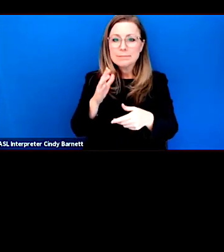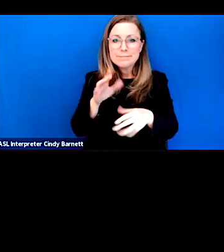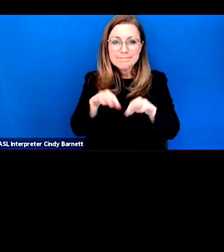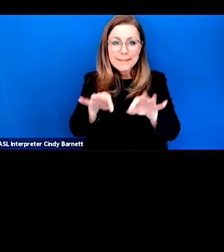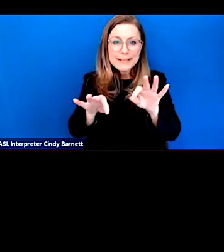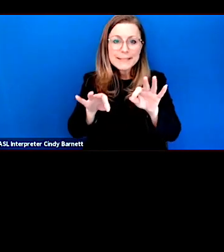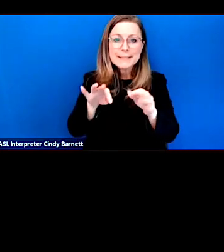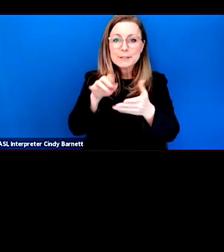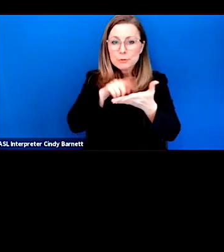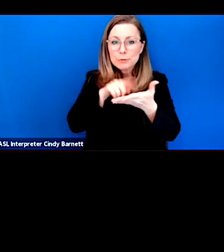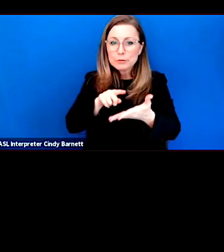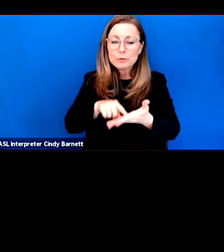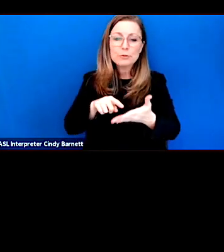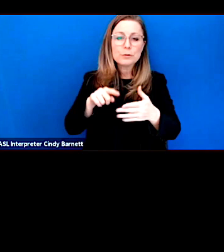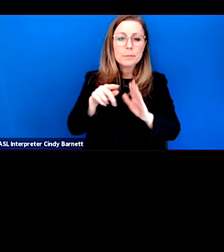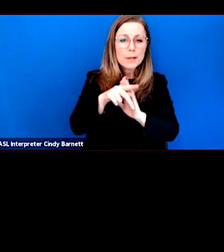practice.